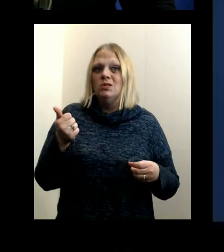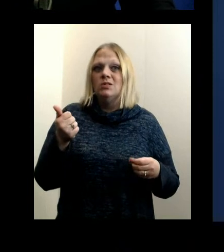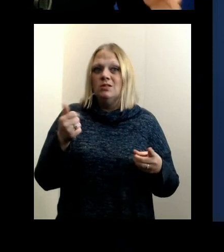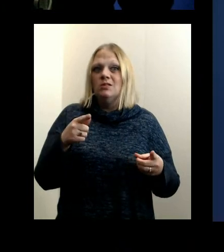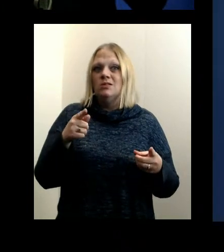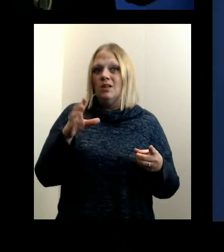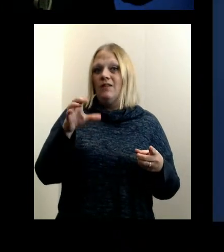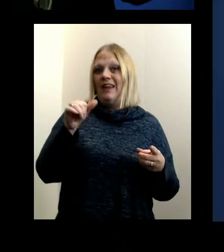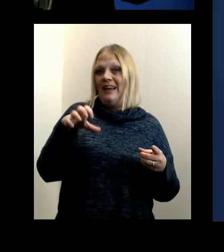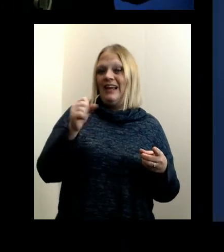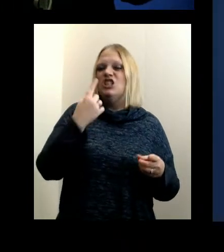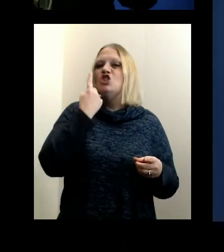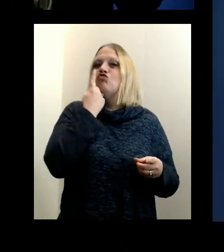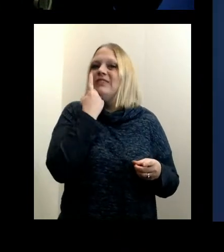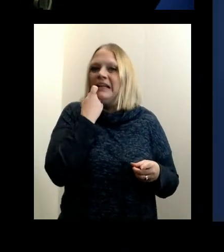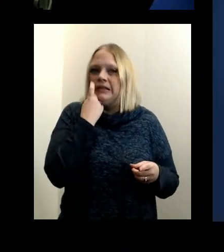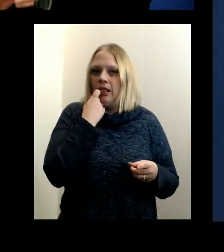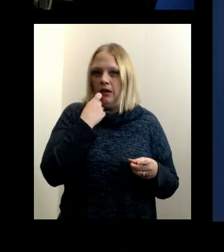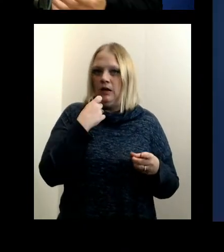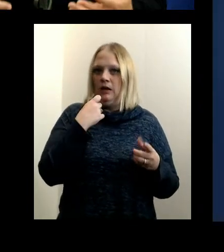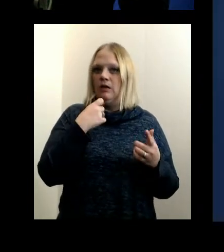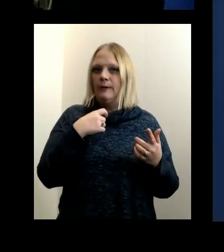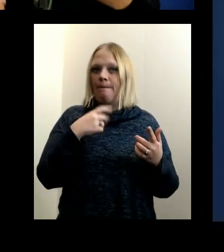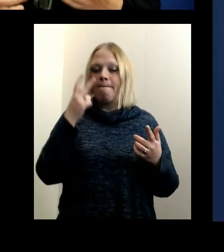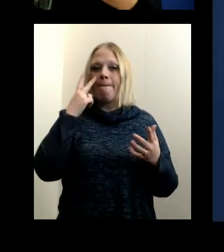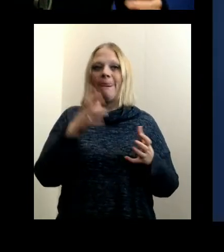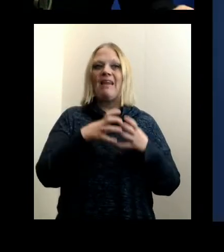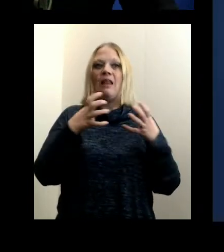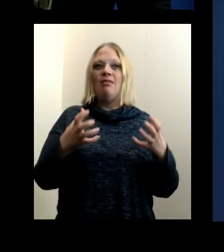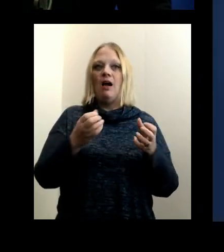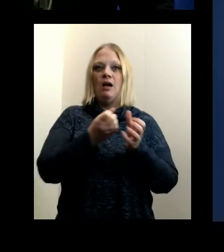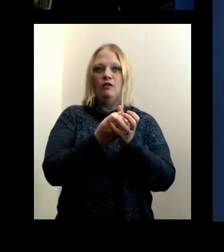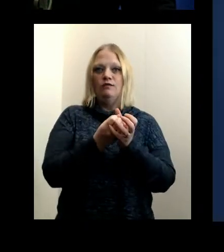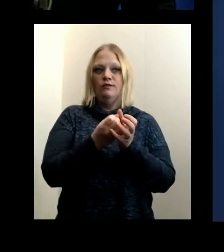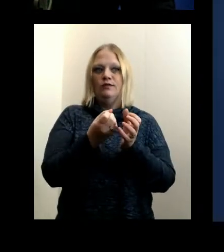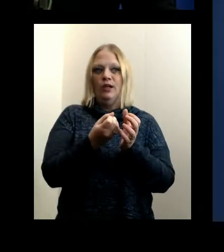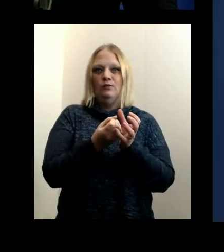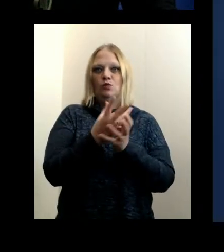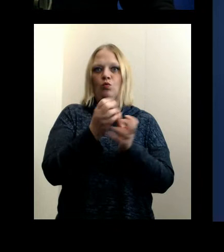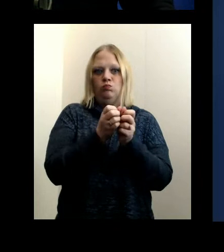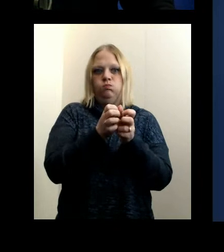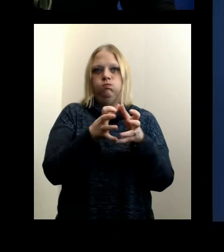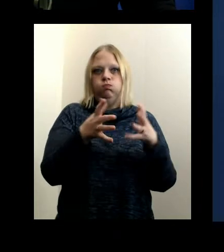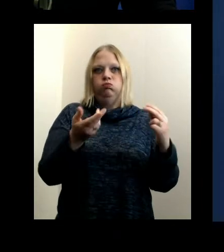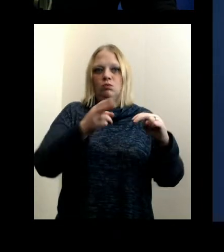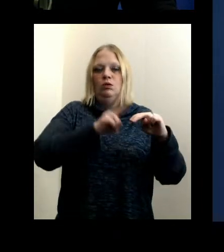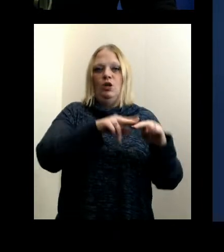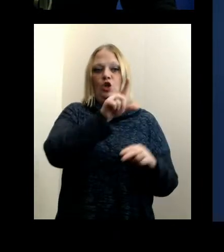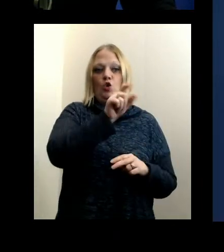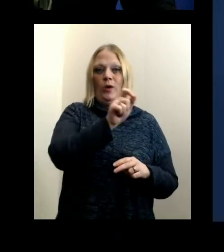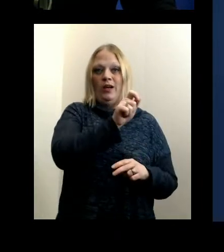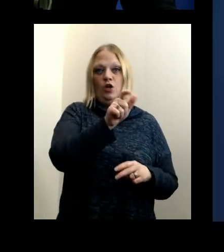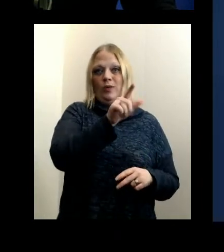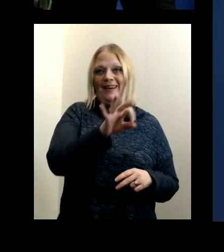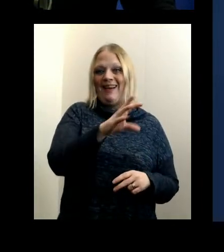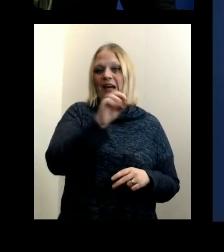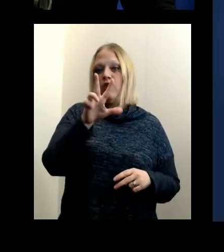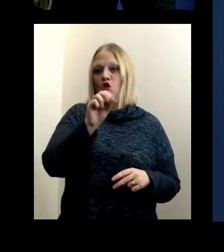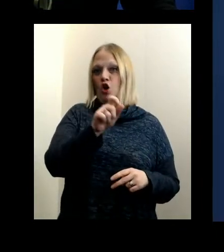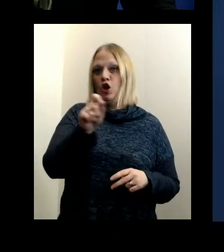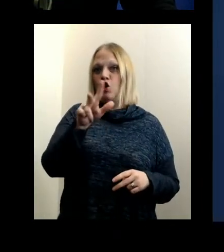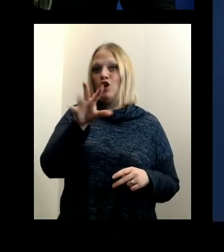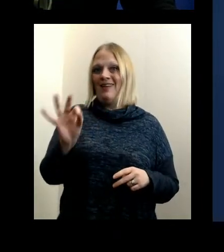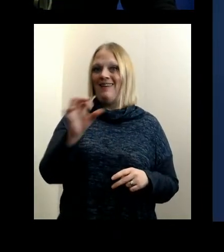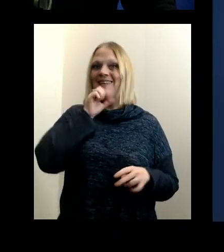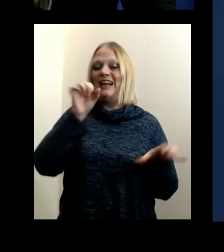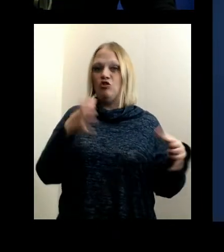the cases in recent periods, we've seen a lot of growth in the 20 to 29 and 30 to 39 age category. And